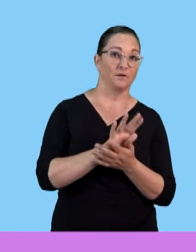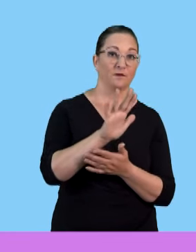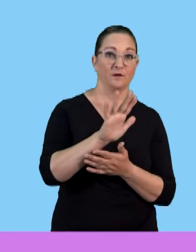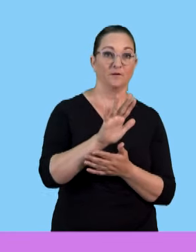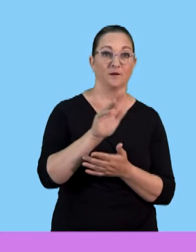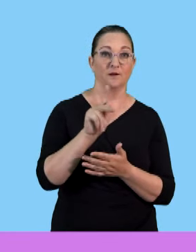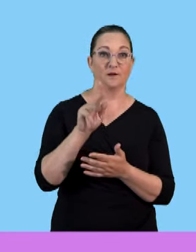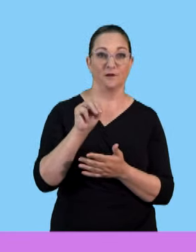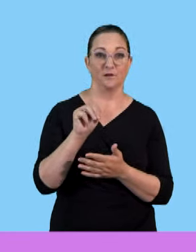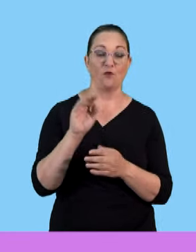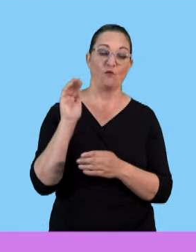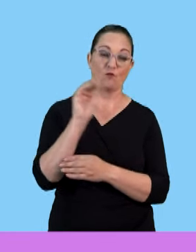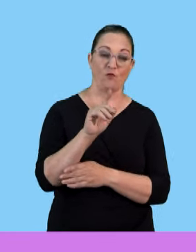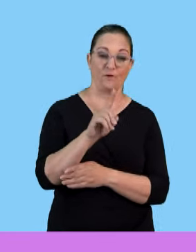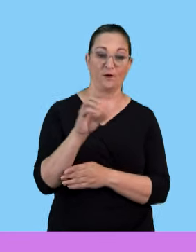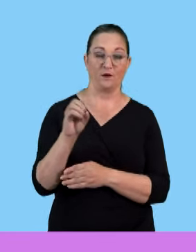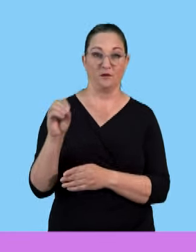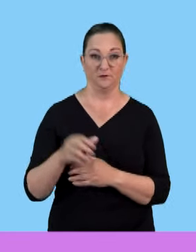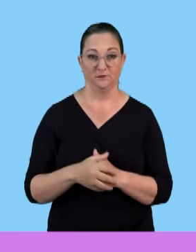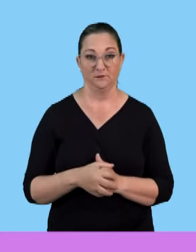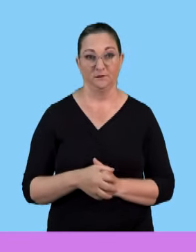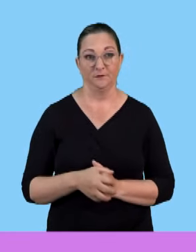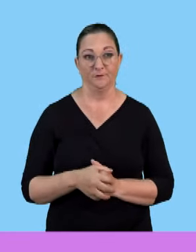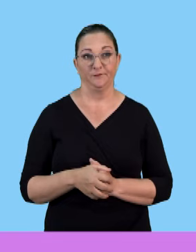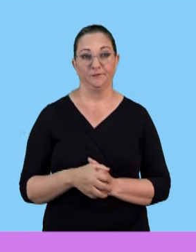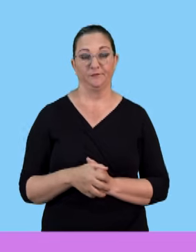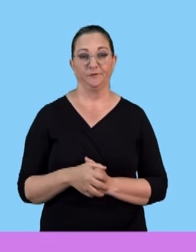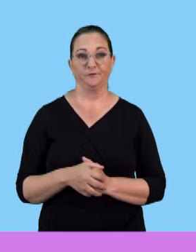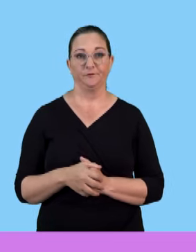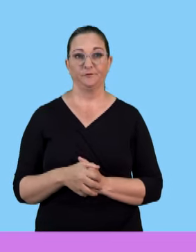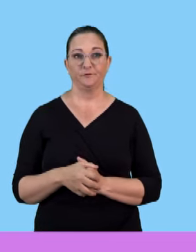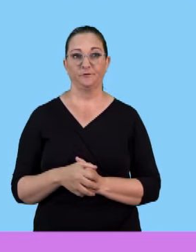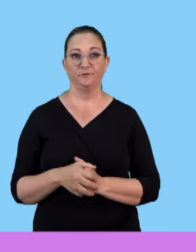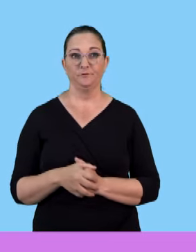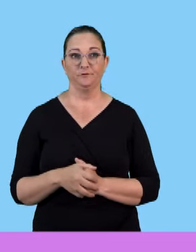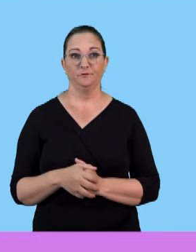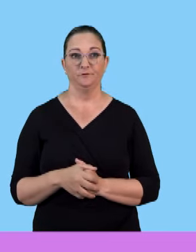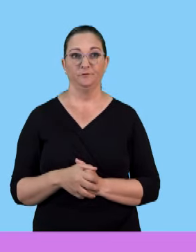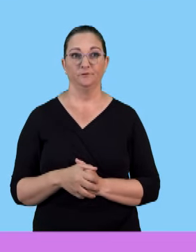each kilometer you'll be traveling over 100 kilometers.